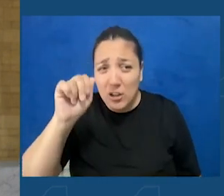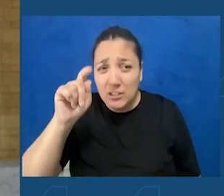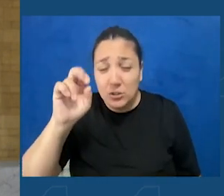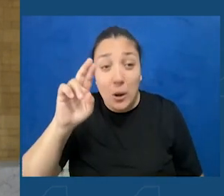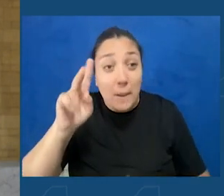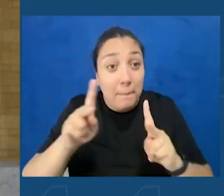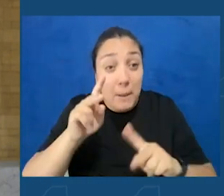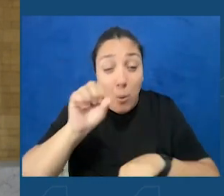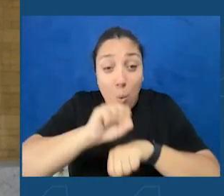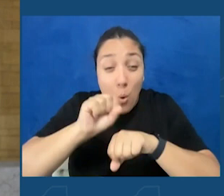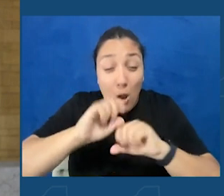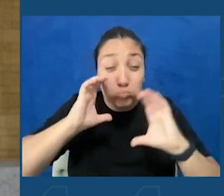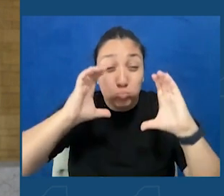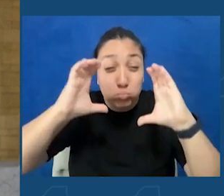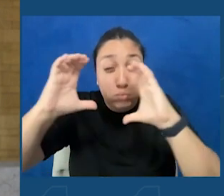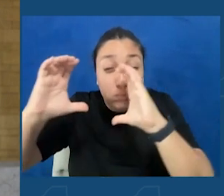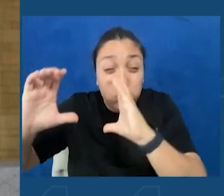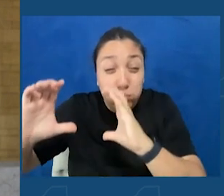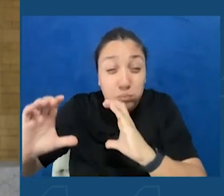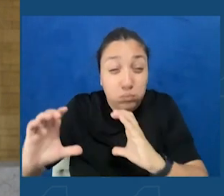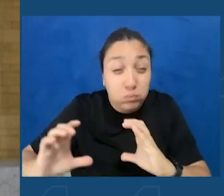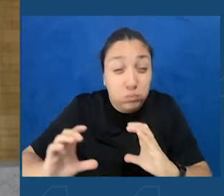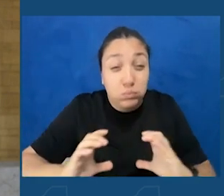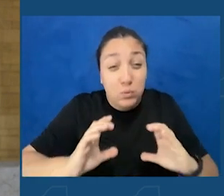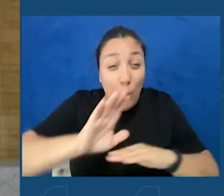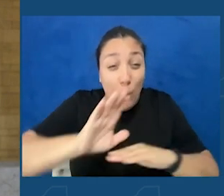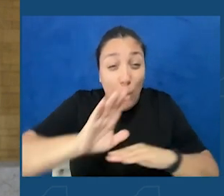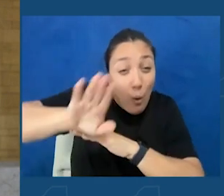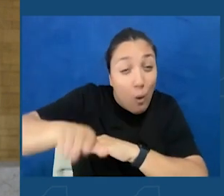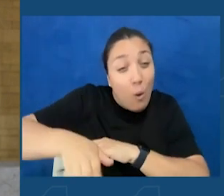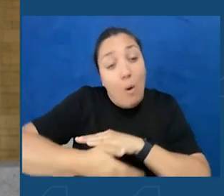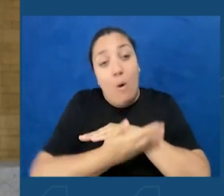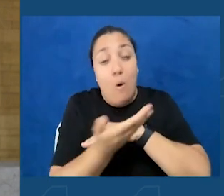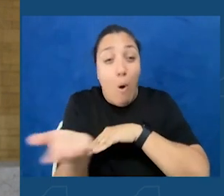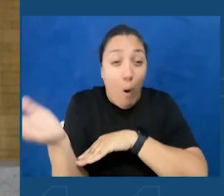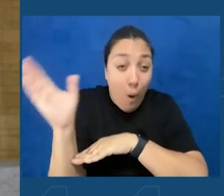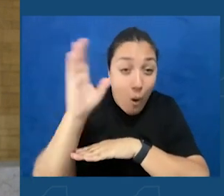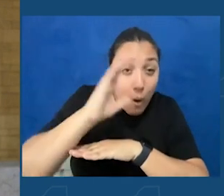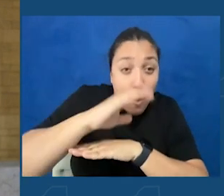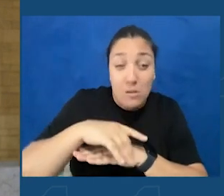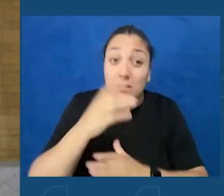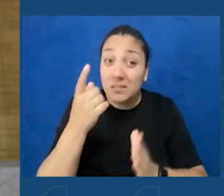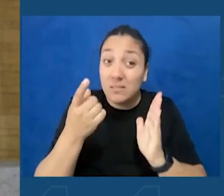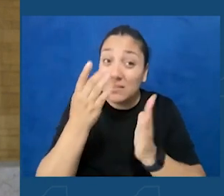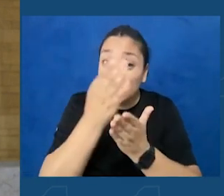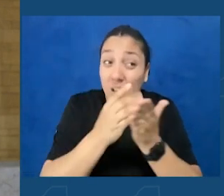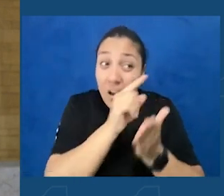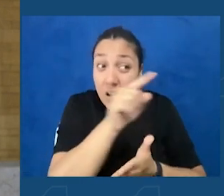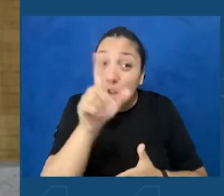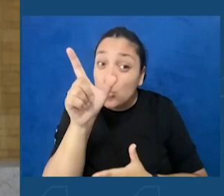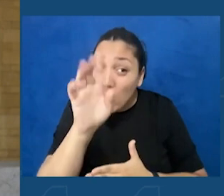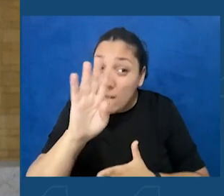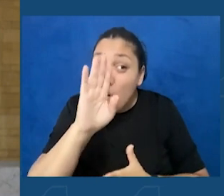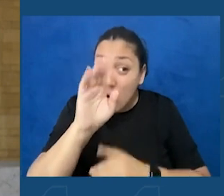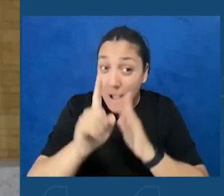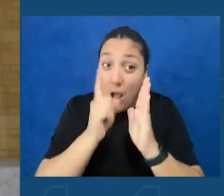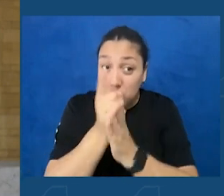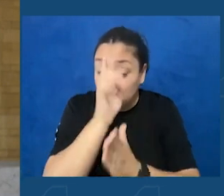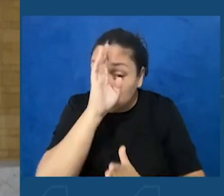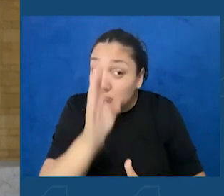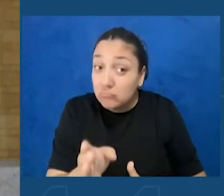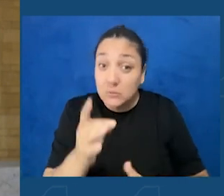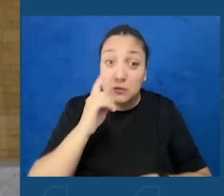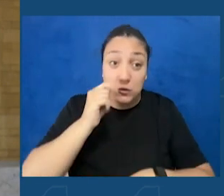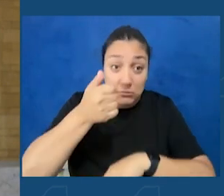day, some people working 24 hours consecutively to put the railroad back together again.